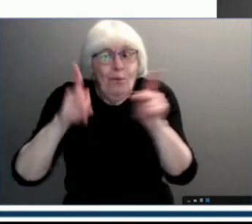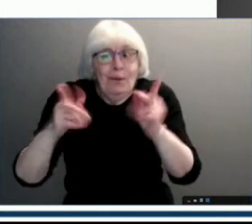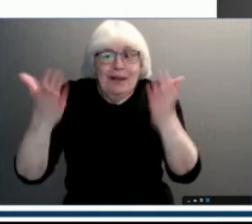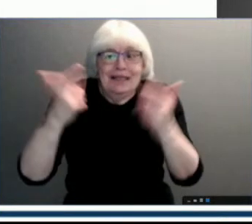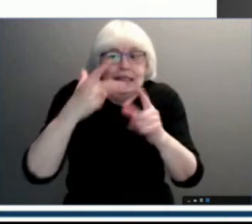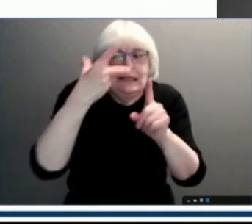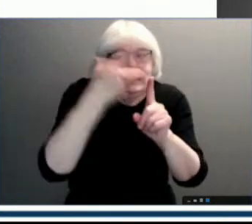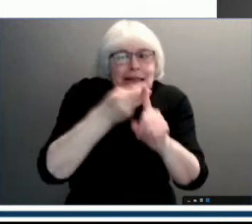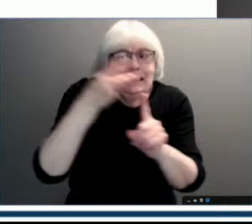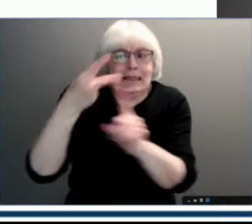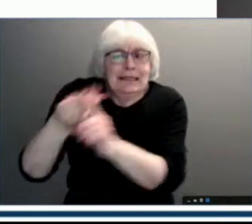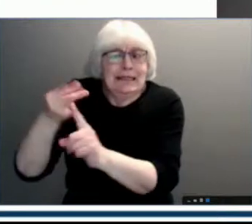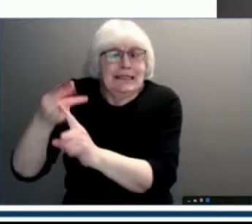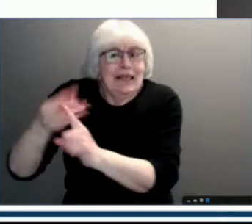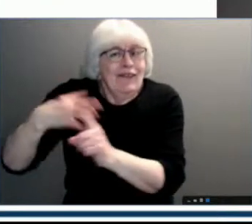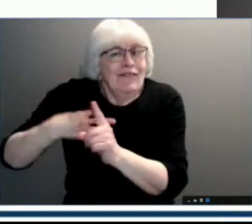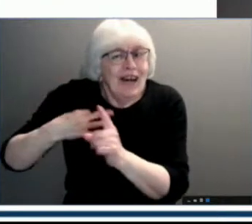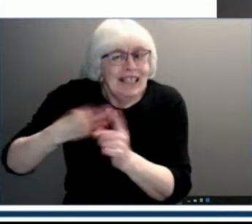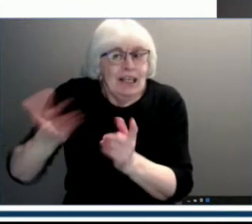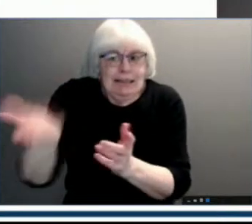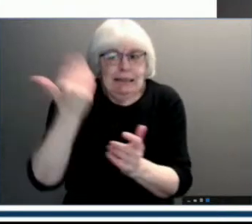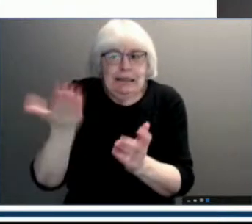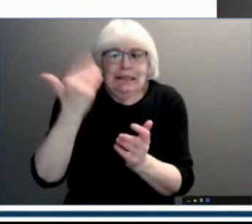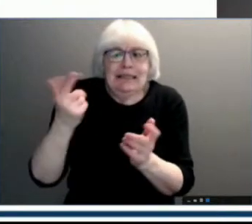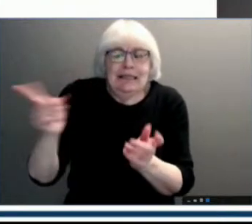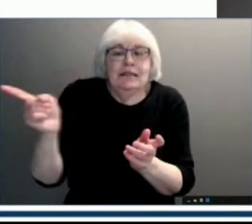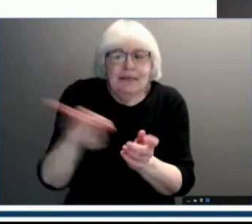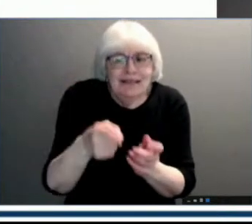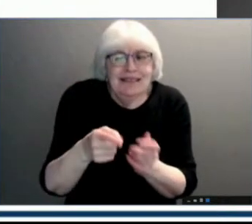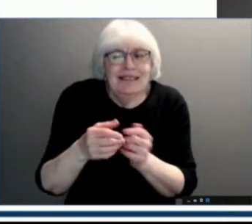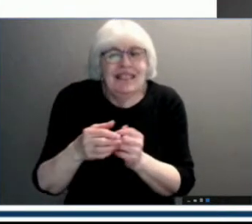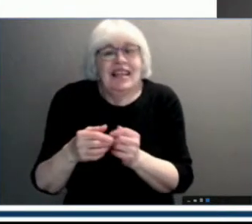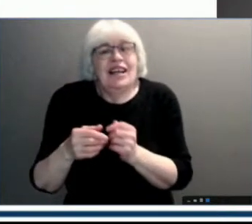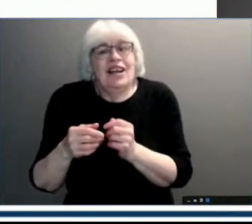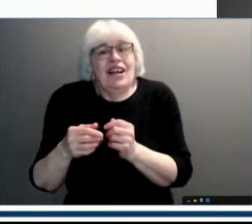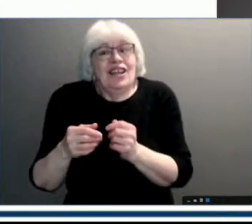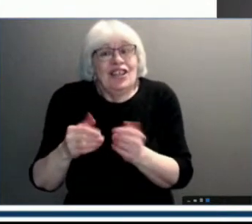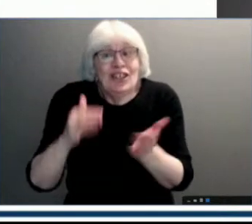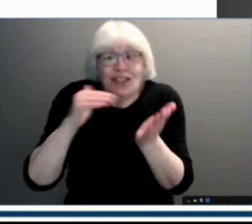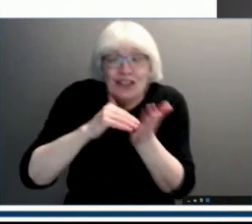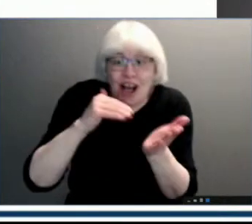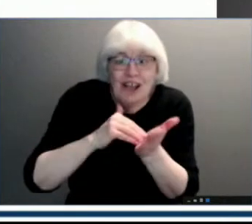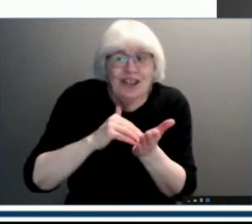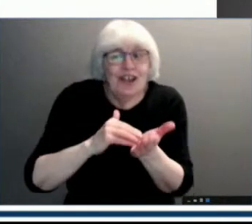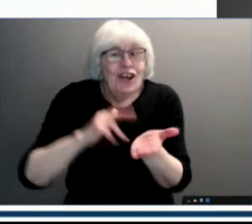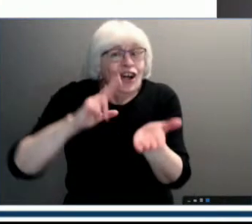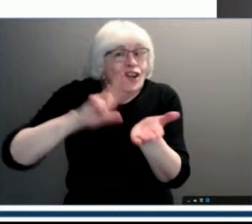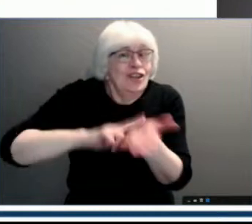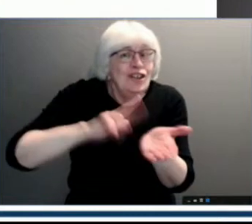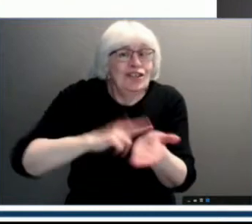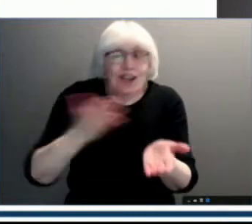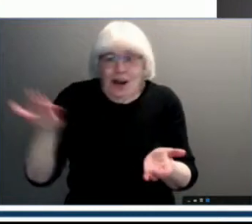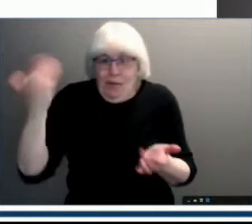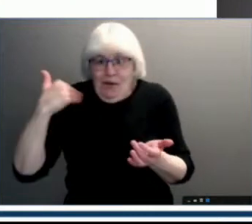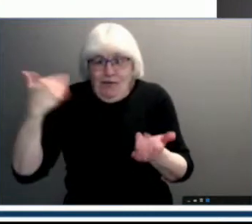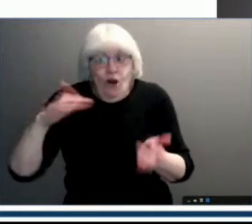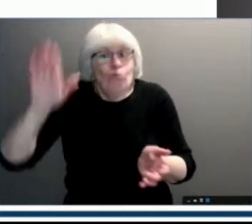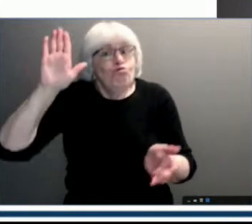deliver the vaccine. Healthcare workers with this skill have stepped up many times throughout our vaccine rollout. But we know